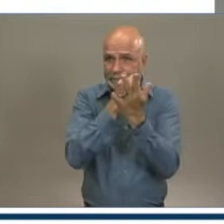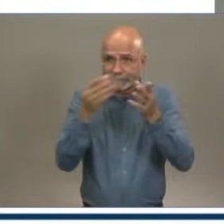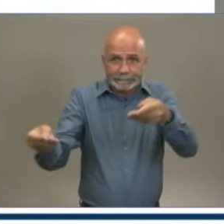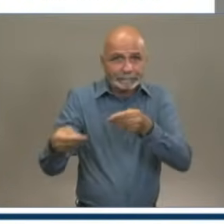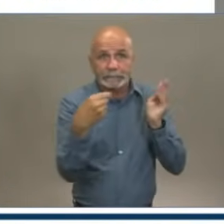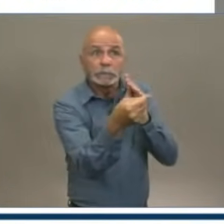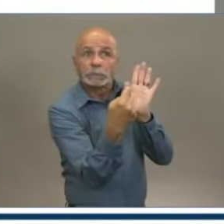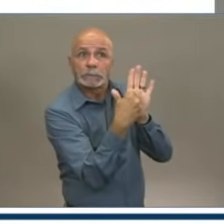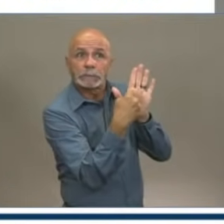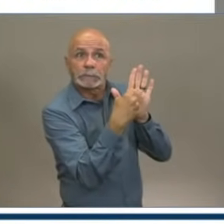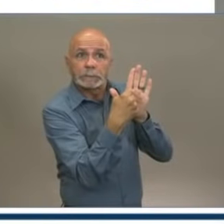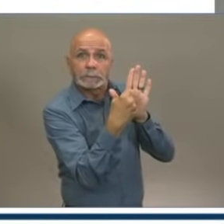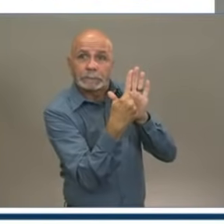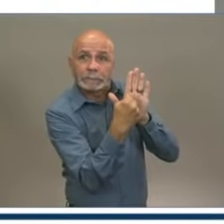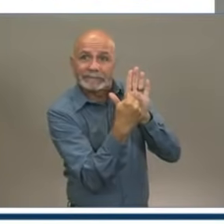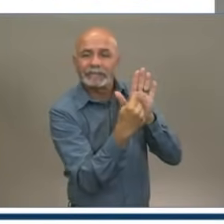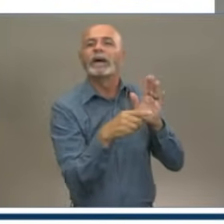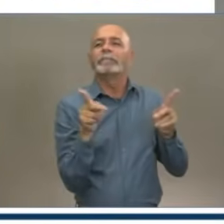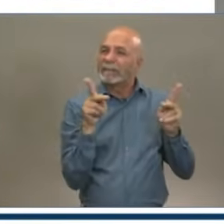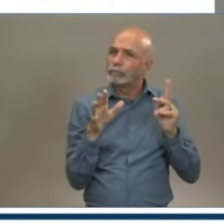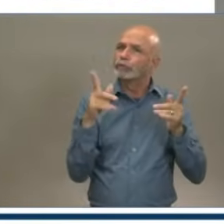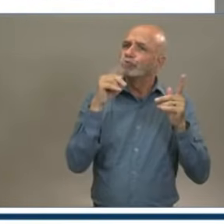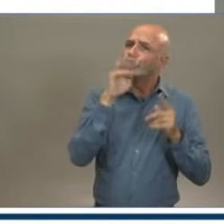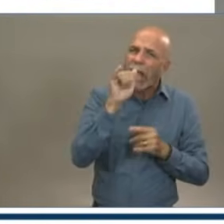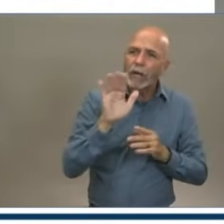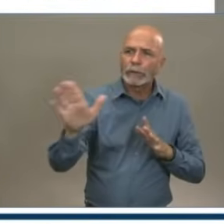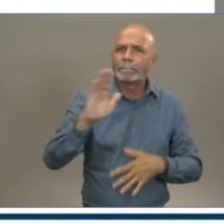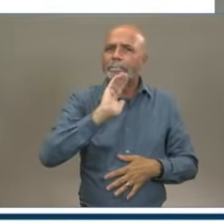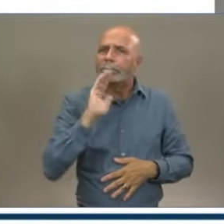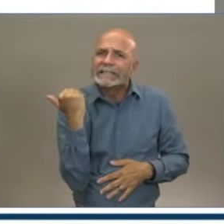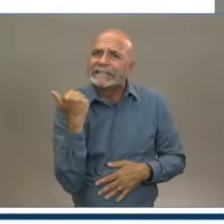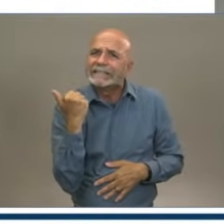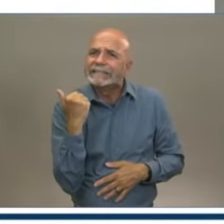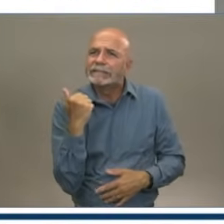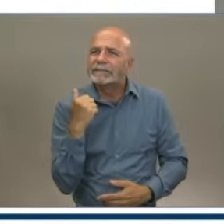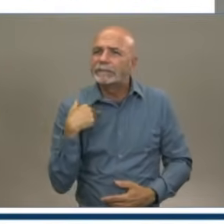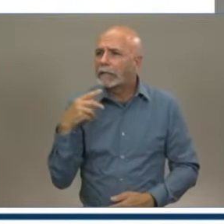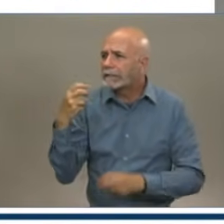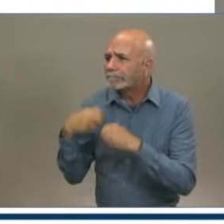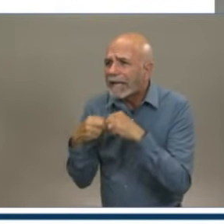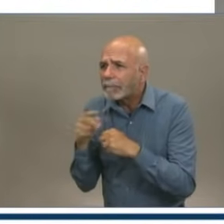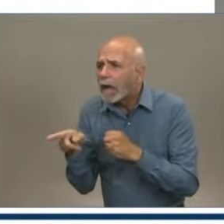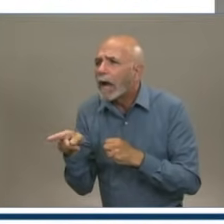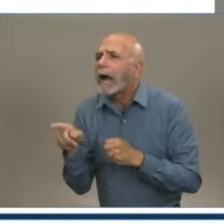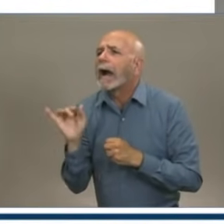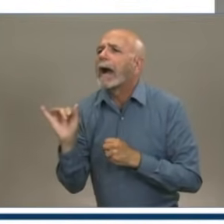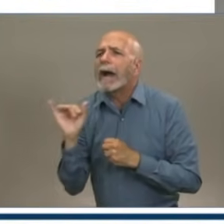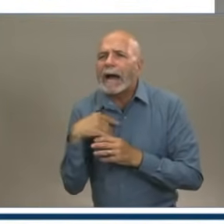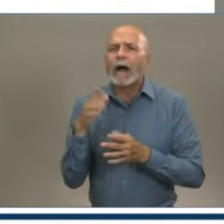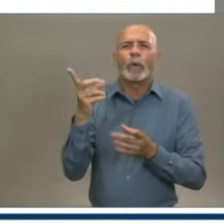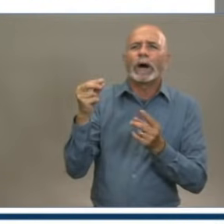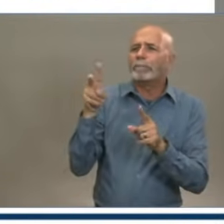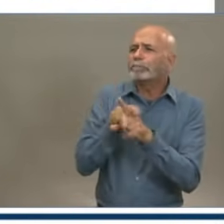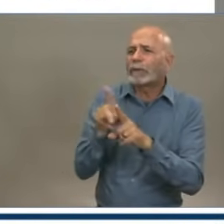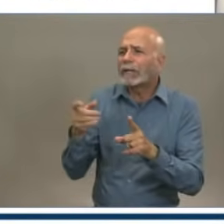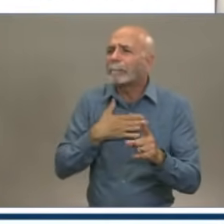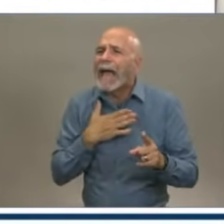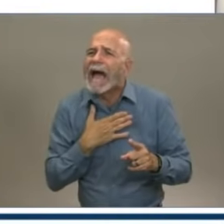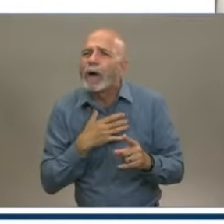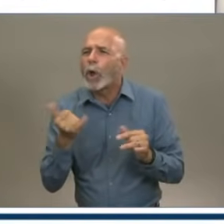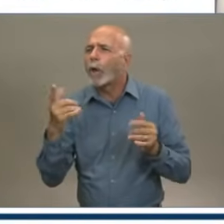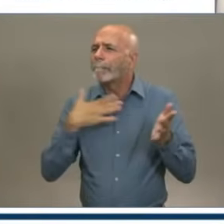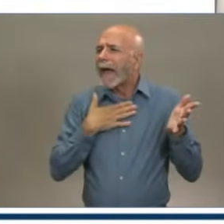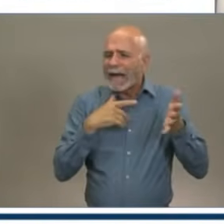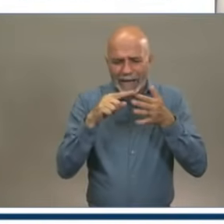people going to extraordinary lengths to help people in the small cases where they're having trouble getting their records. Next, we'll go to Tim Bousquet